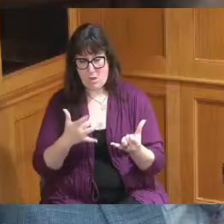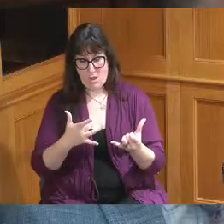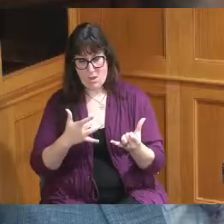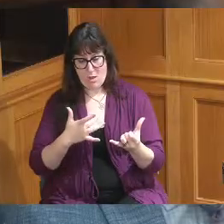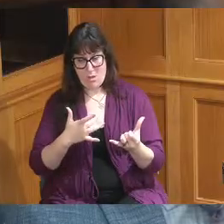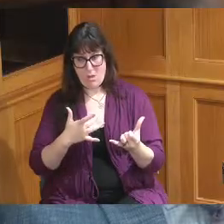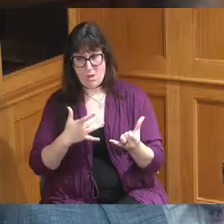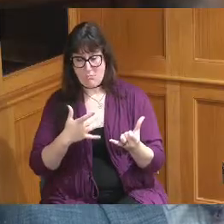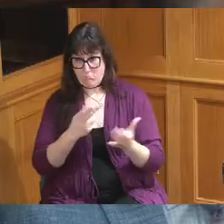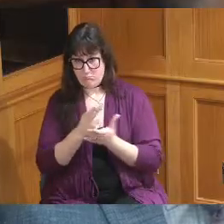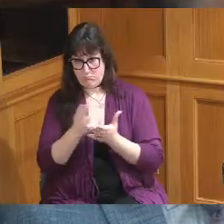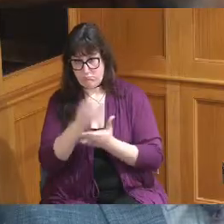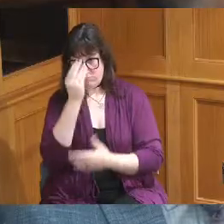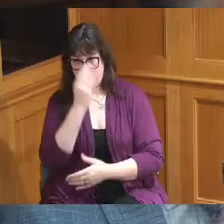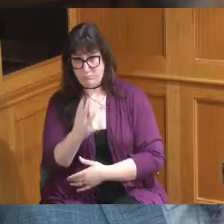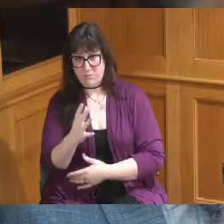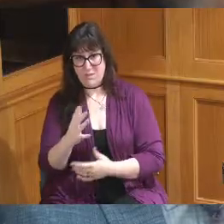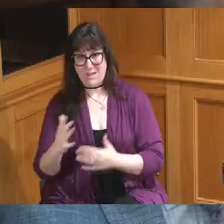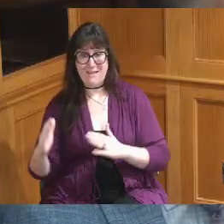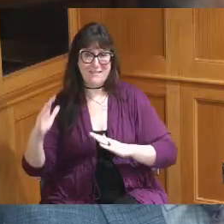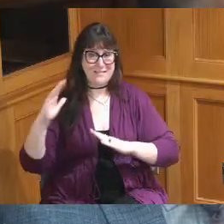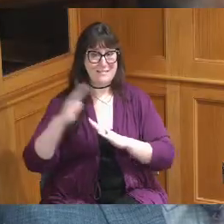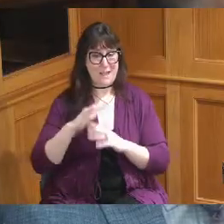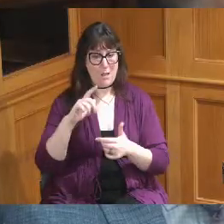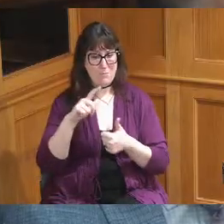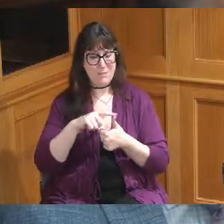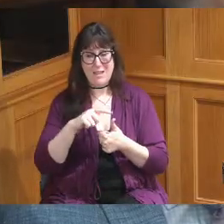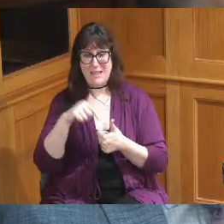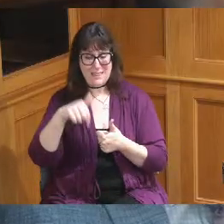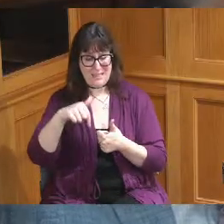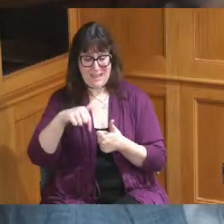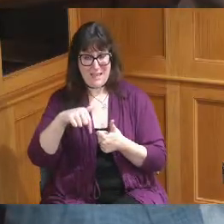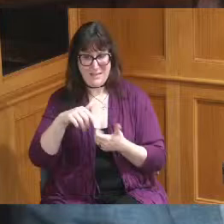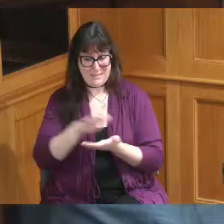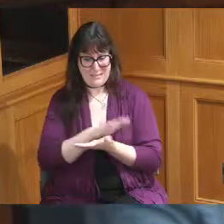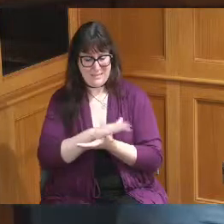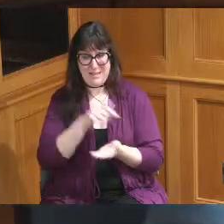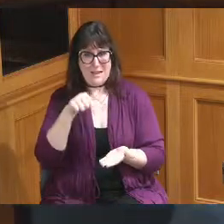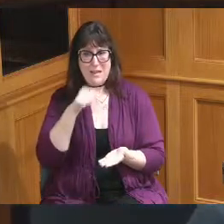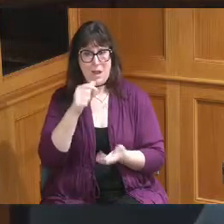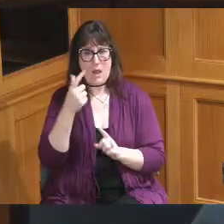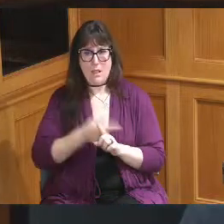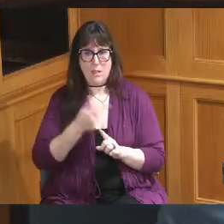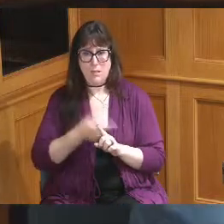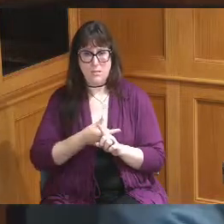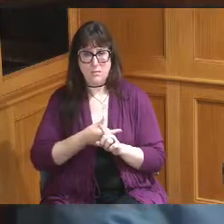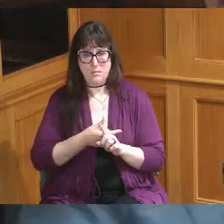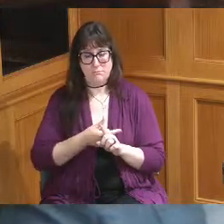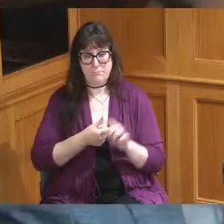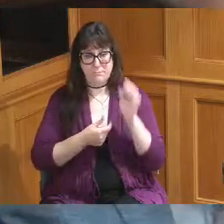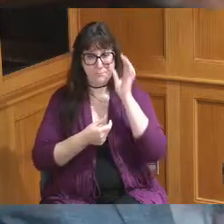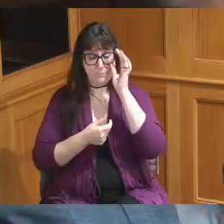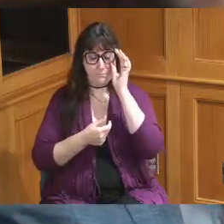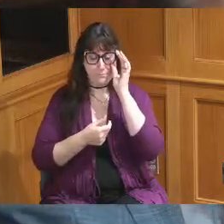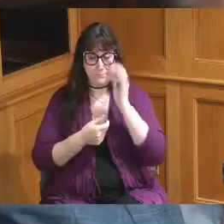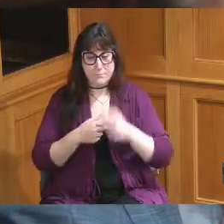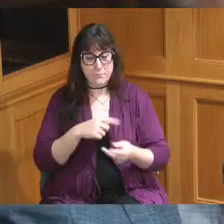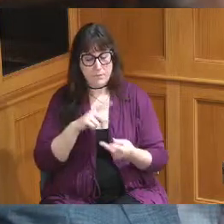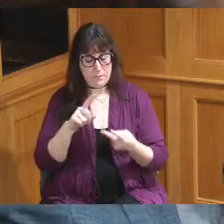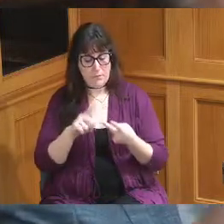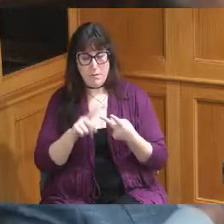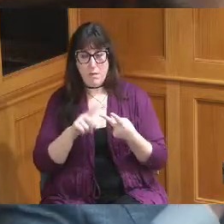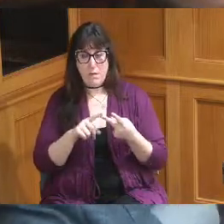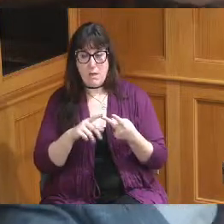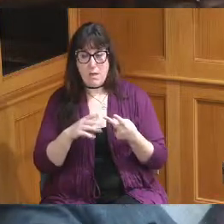stuff. Number one, this is not a lease. That's number one. Number two, I feel that my people